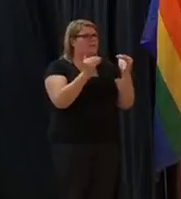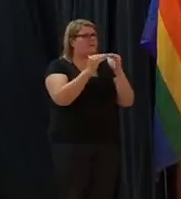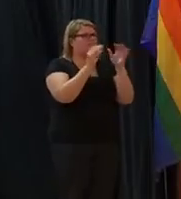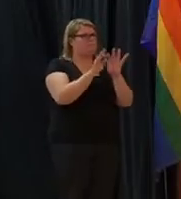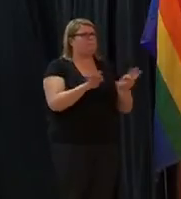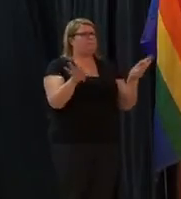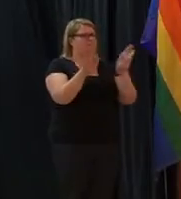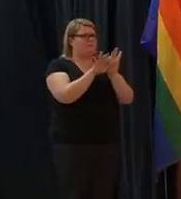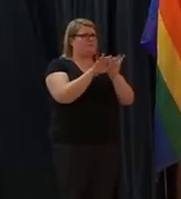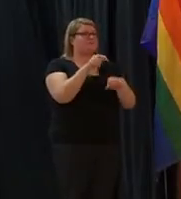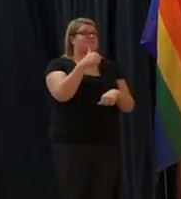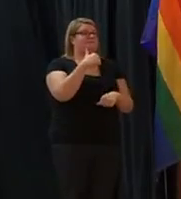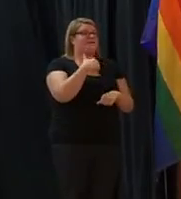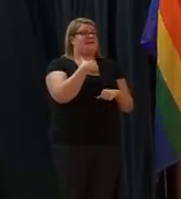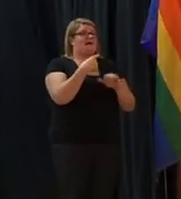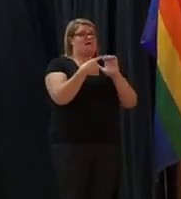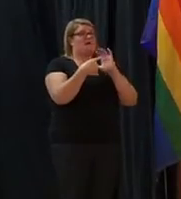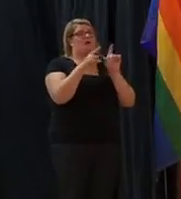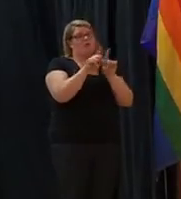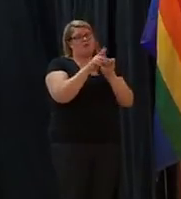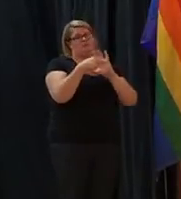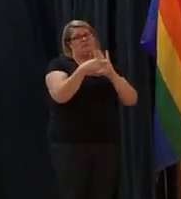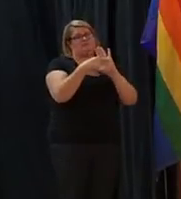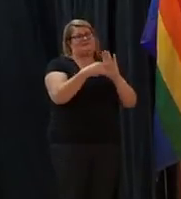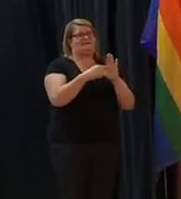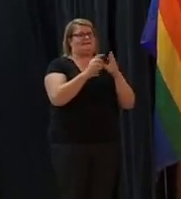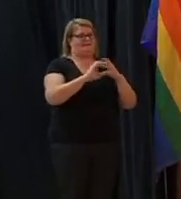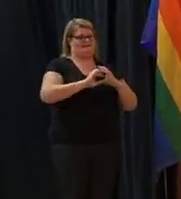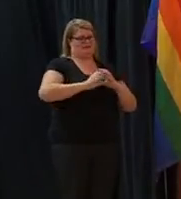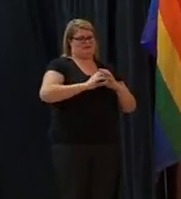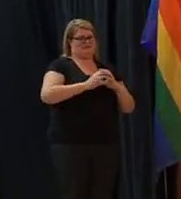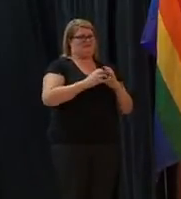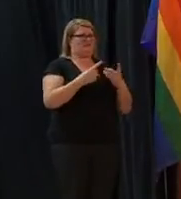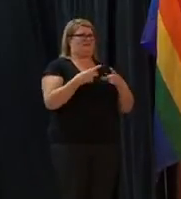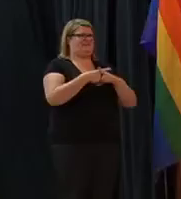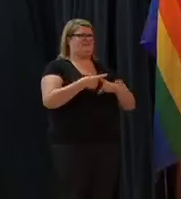And I'm here to represent the intersectionality of issues.